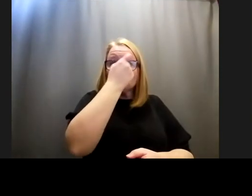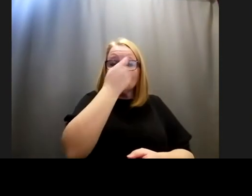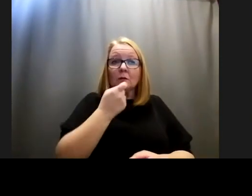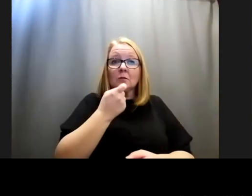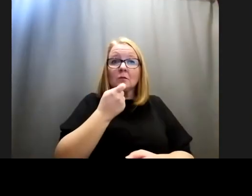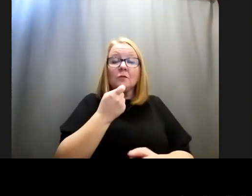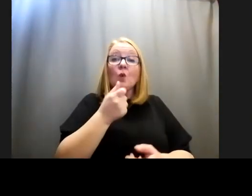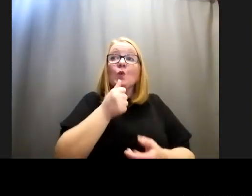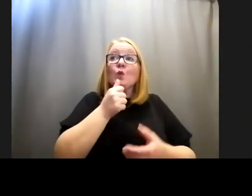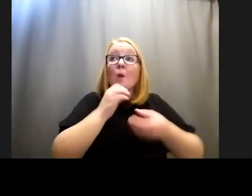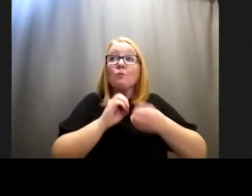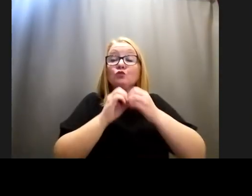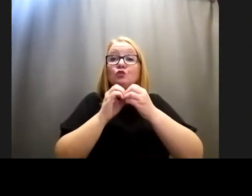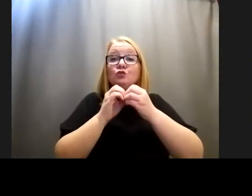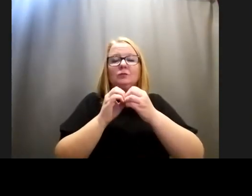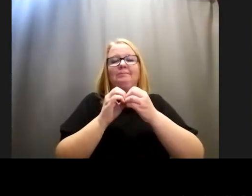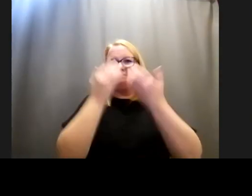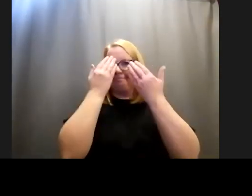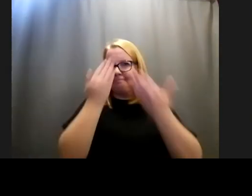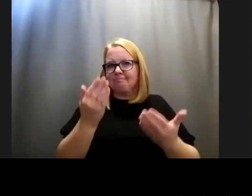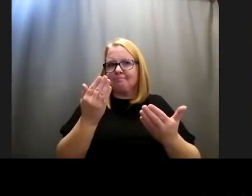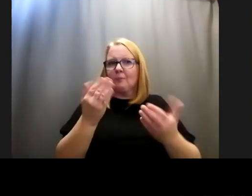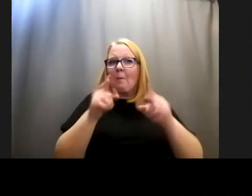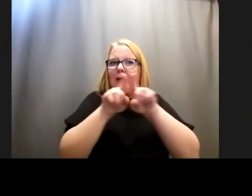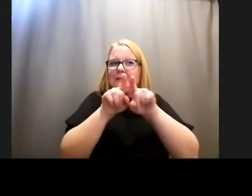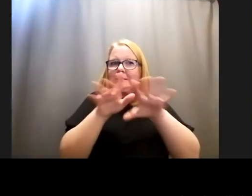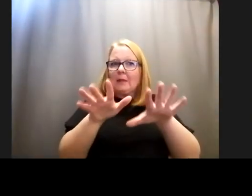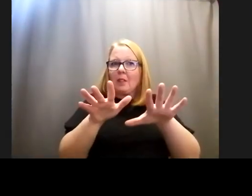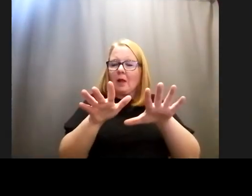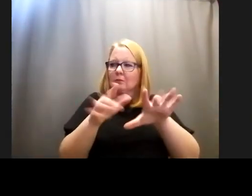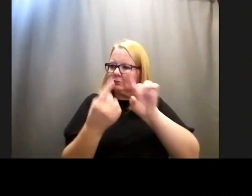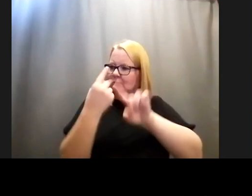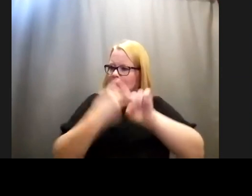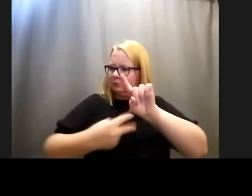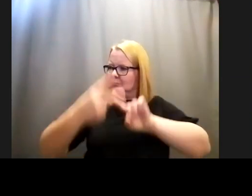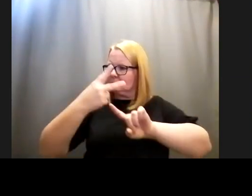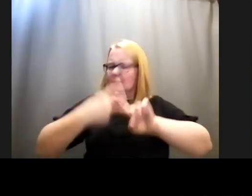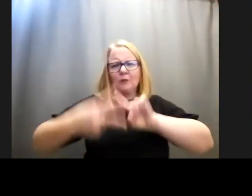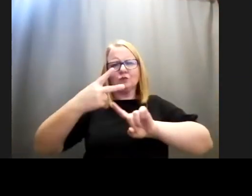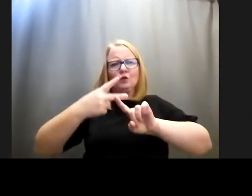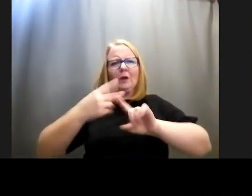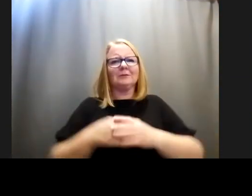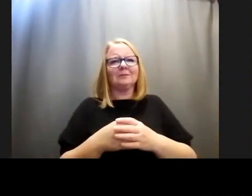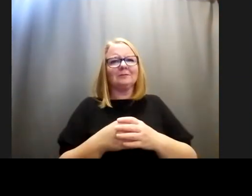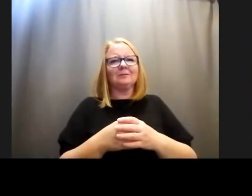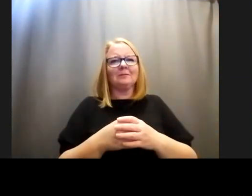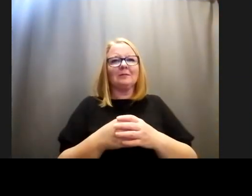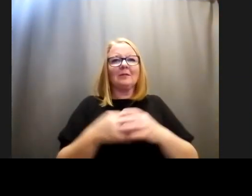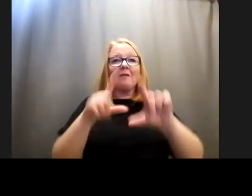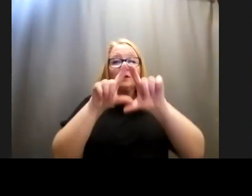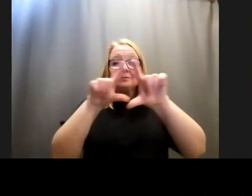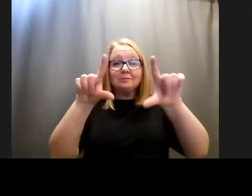who produced them, but there's a very similar range that have been brought out within the last couple of years. And again, we've got the Mary